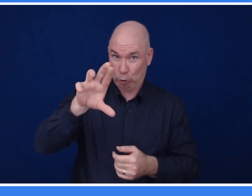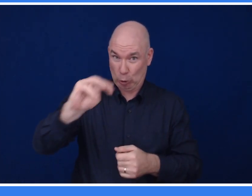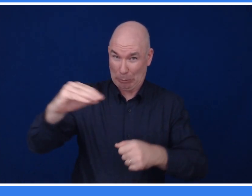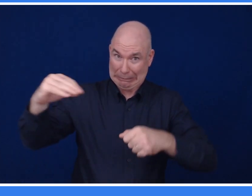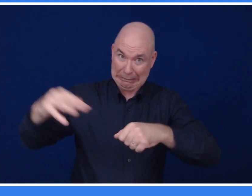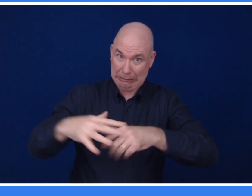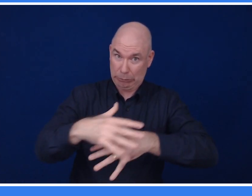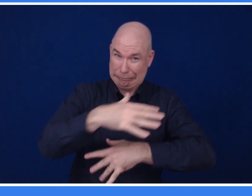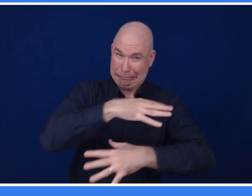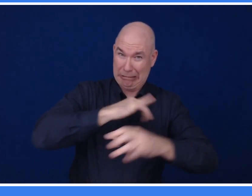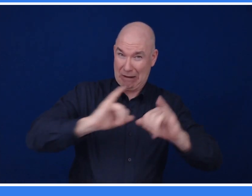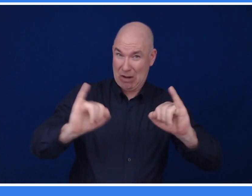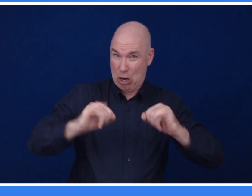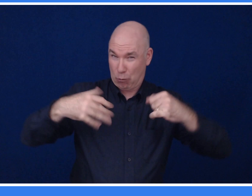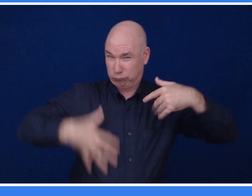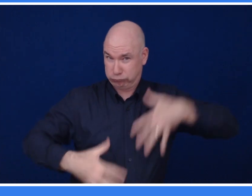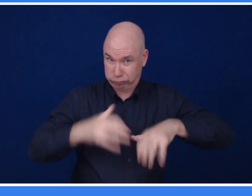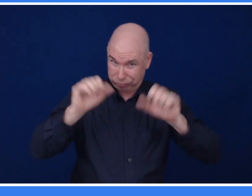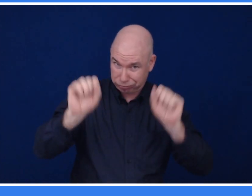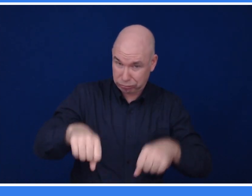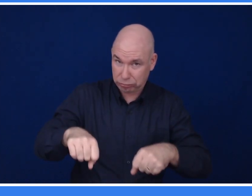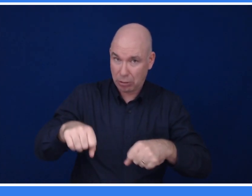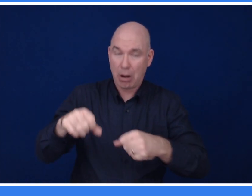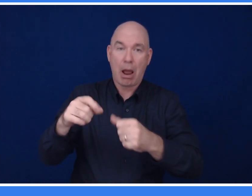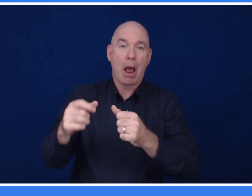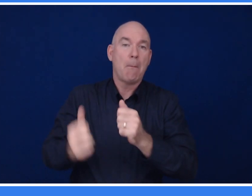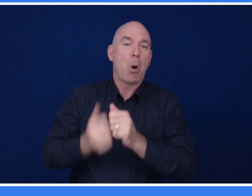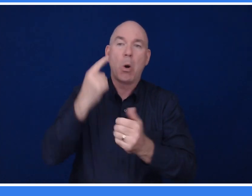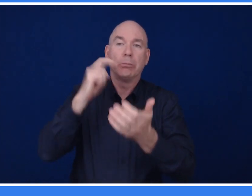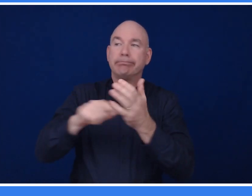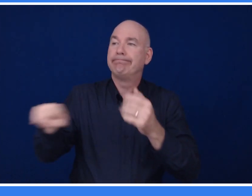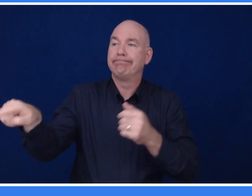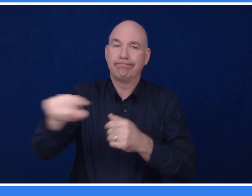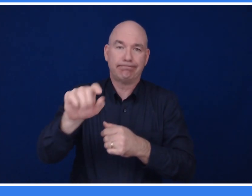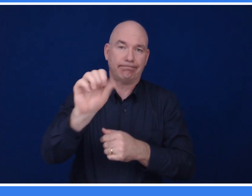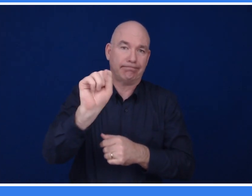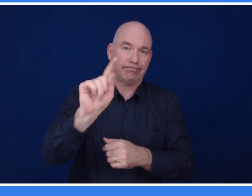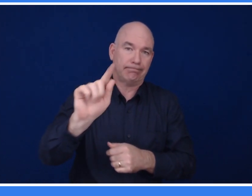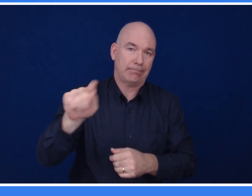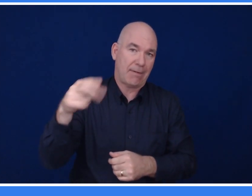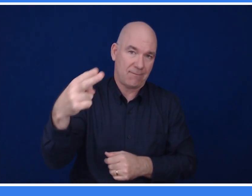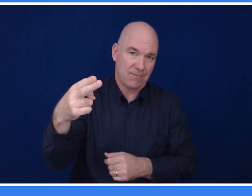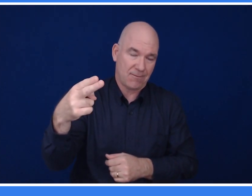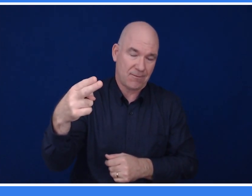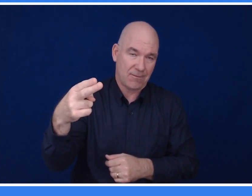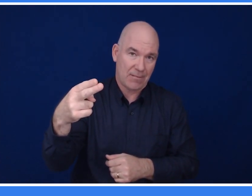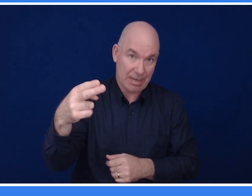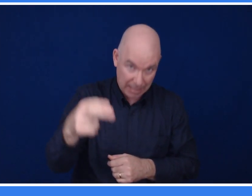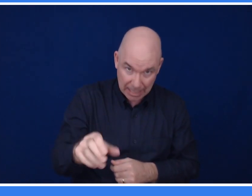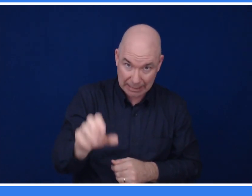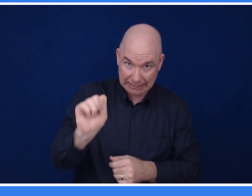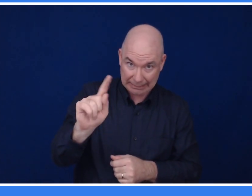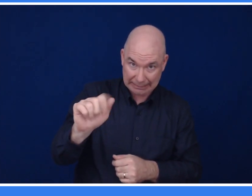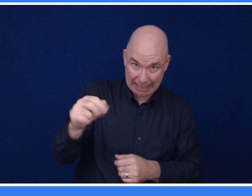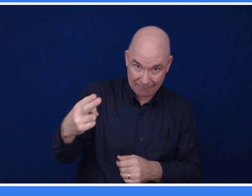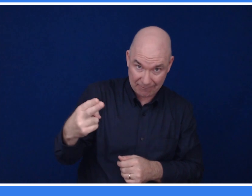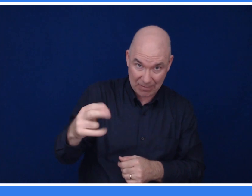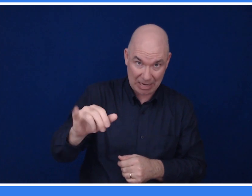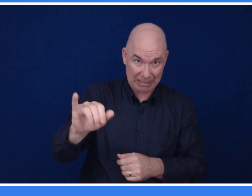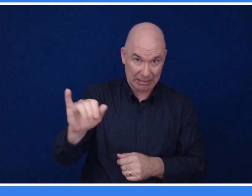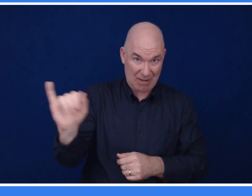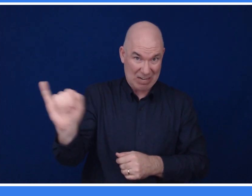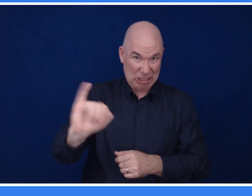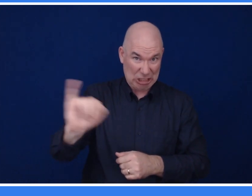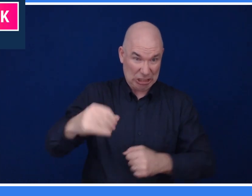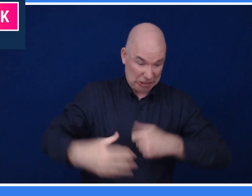can cause dialysis bloodstream infections. The most common is staph. Staph infections can be difficult to